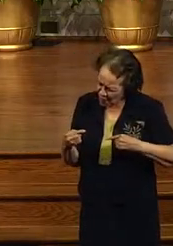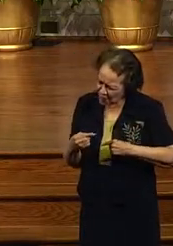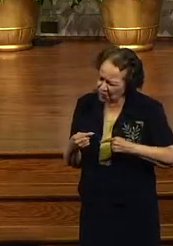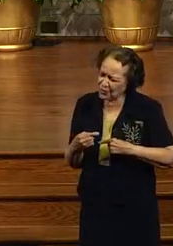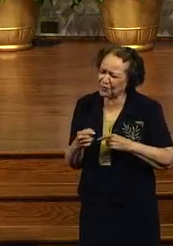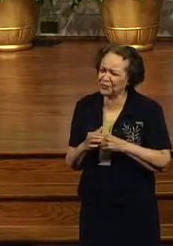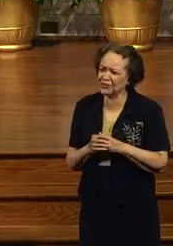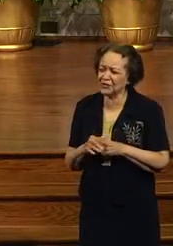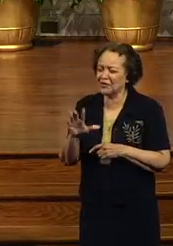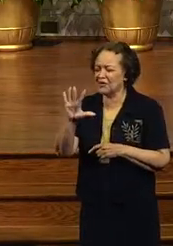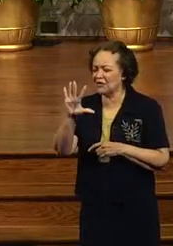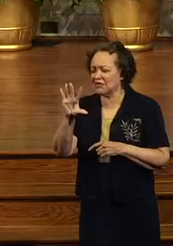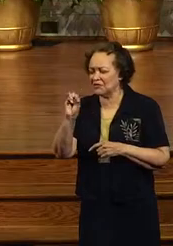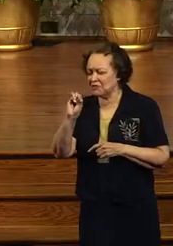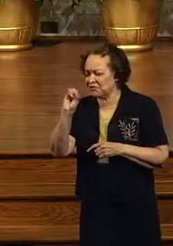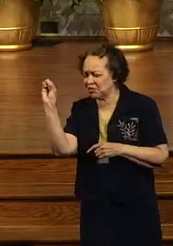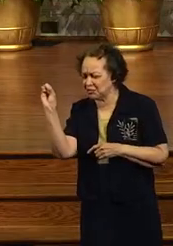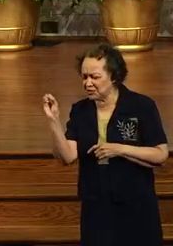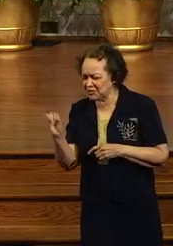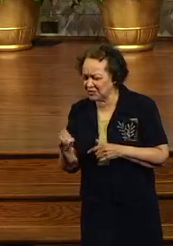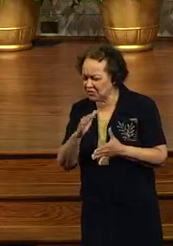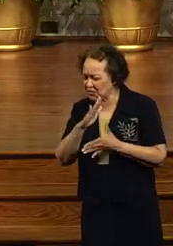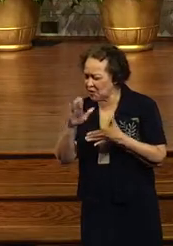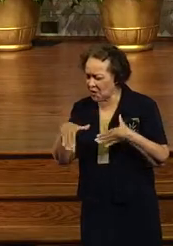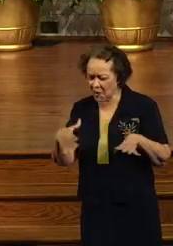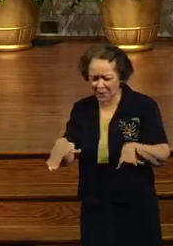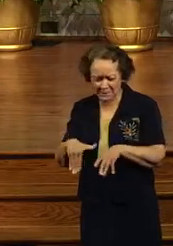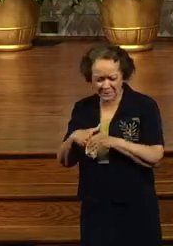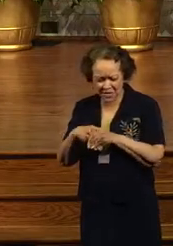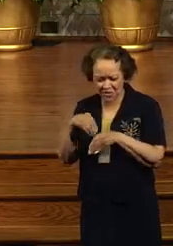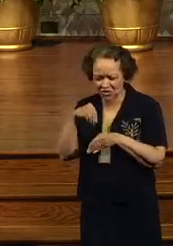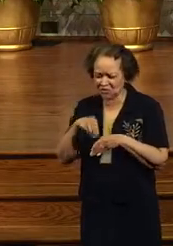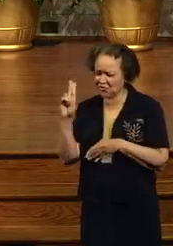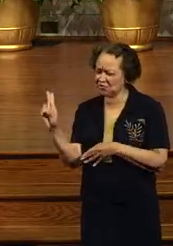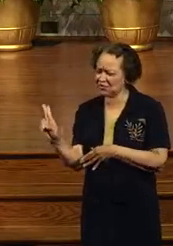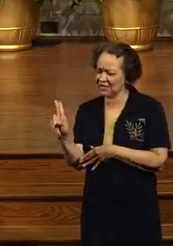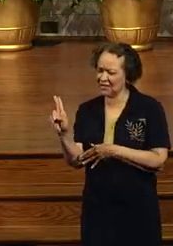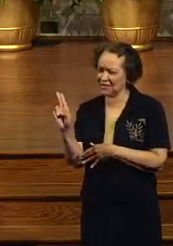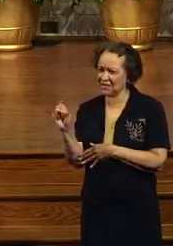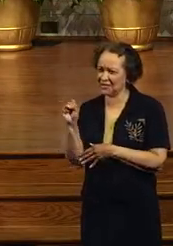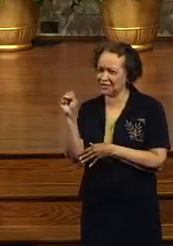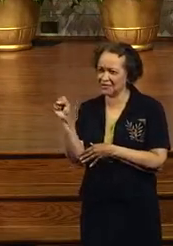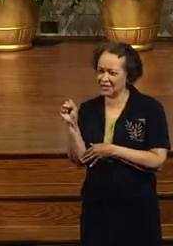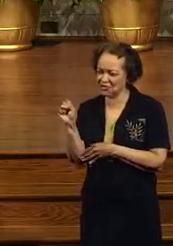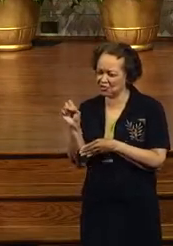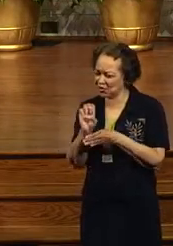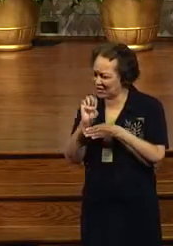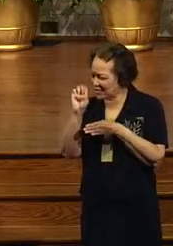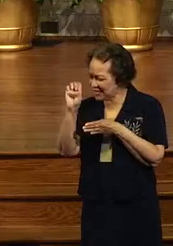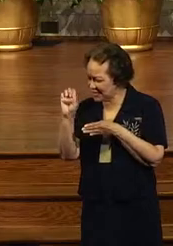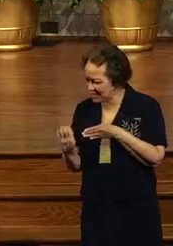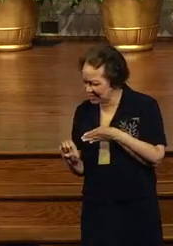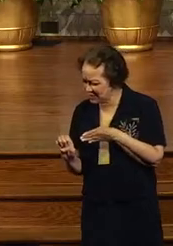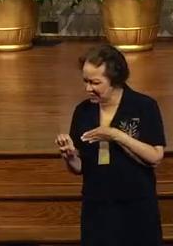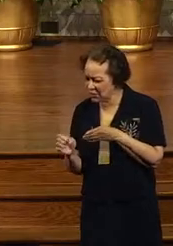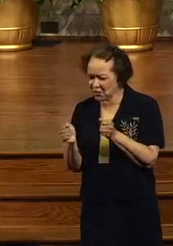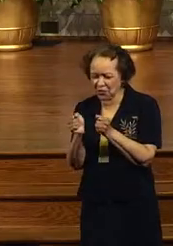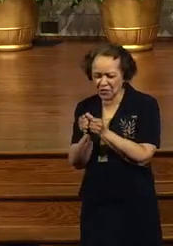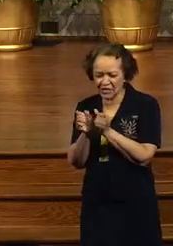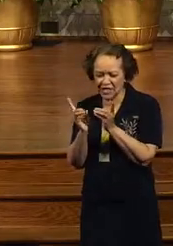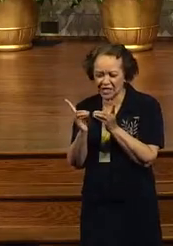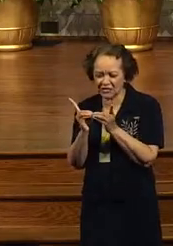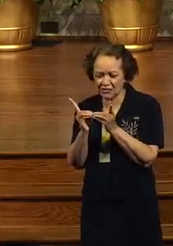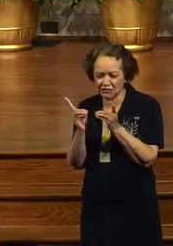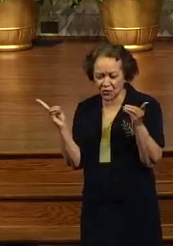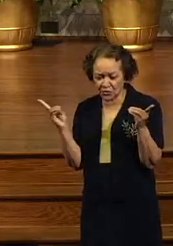50% of all the marriages in the United States will end in a divorce.